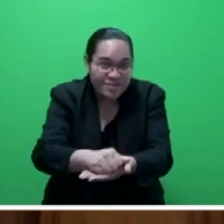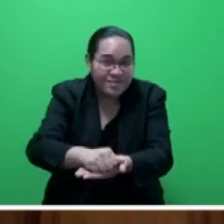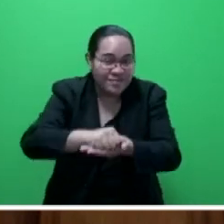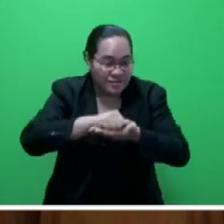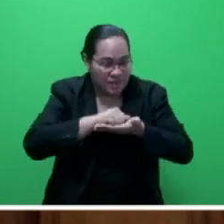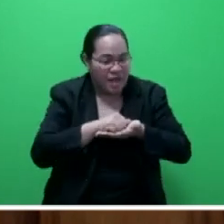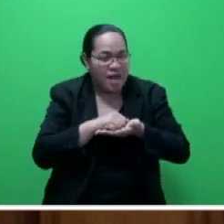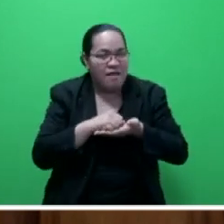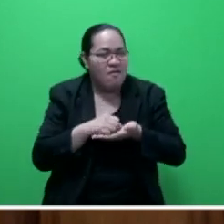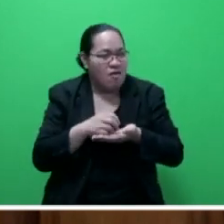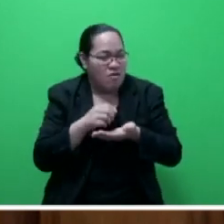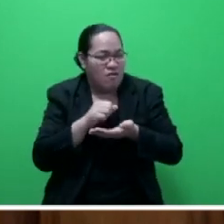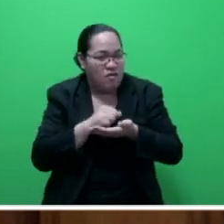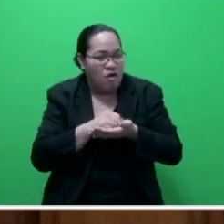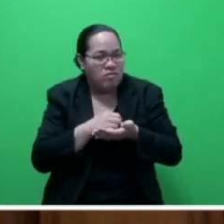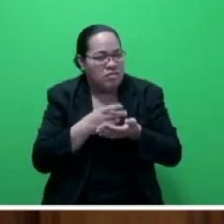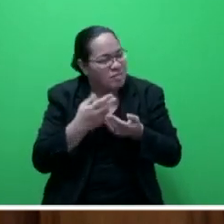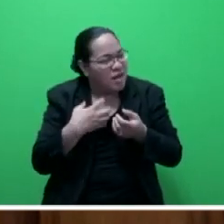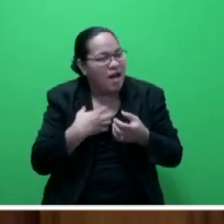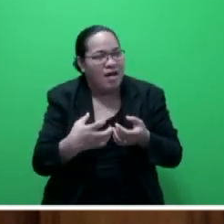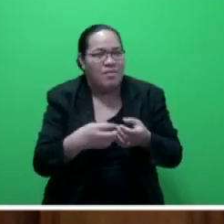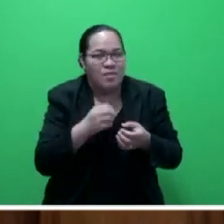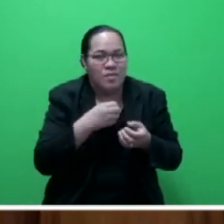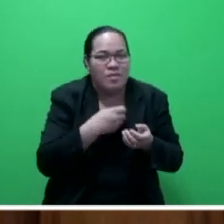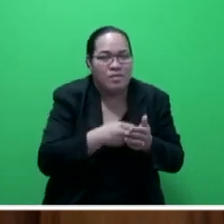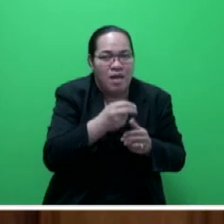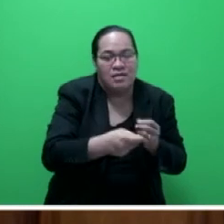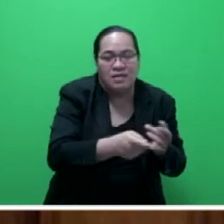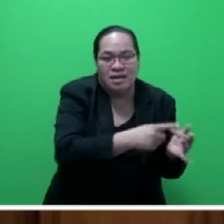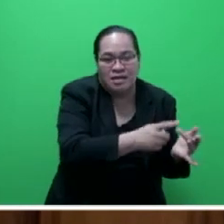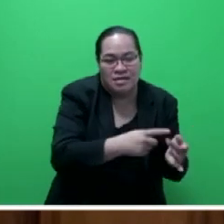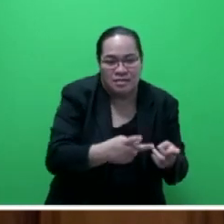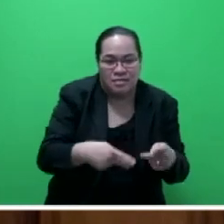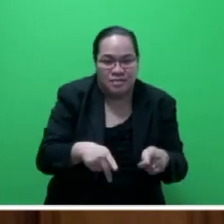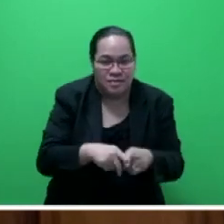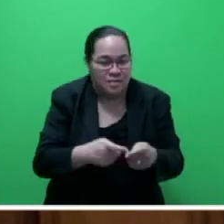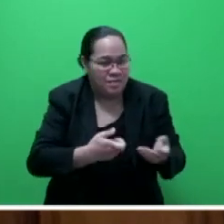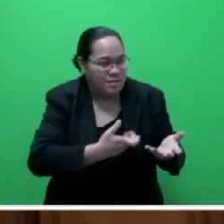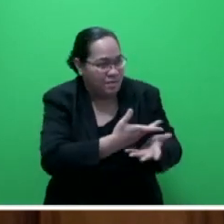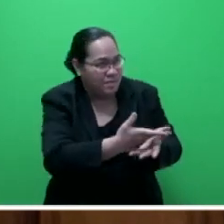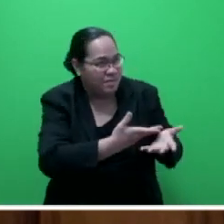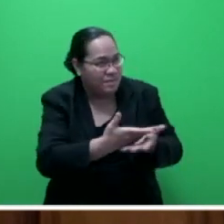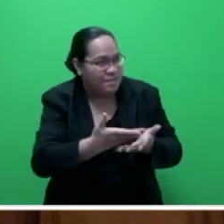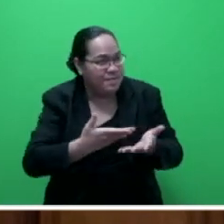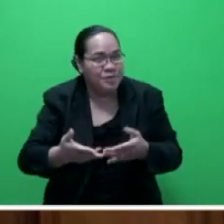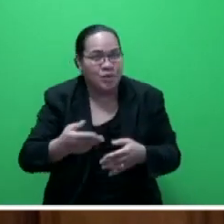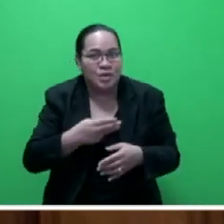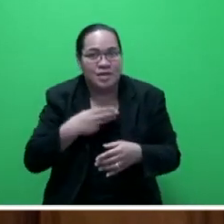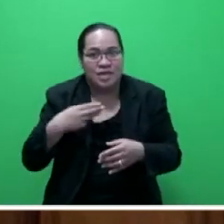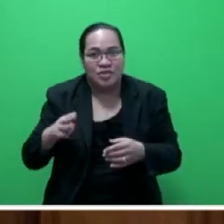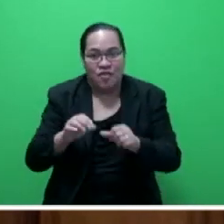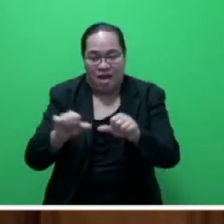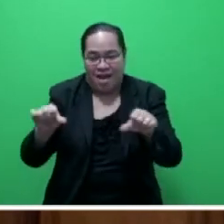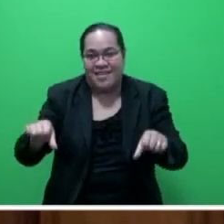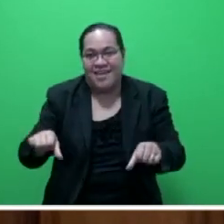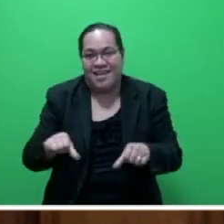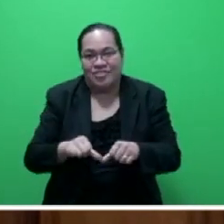food security and rehabilitation. We are collaborating with the Ministry of Agriculture on